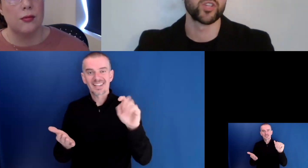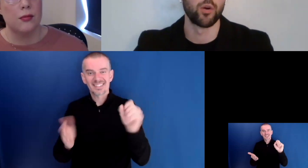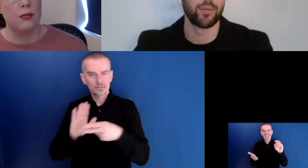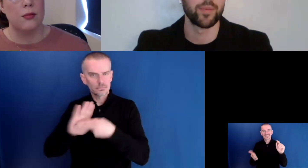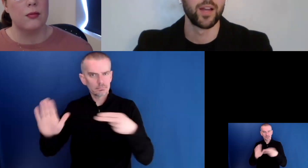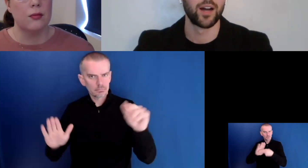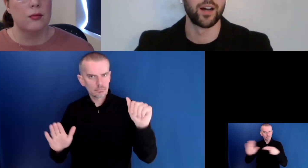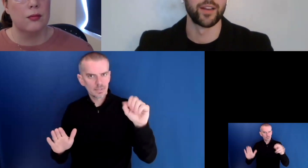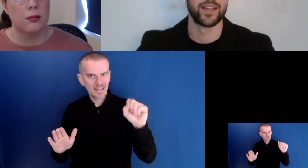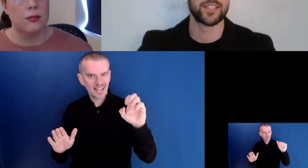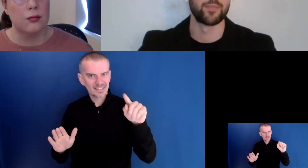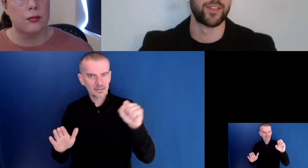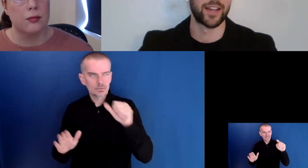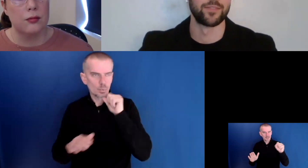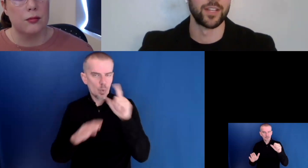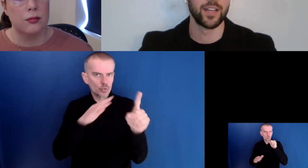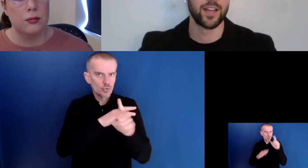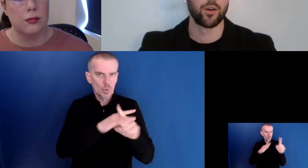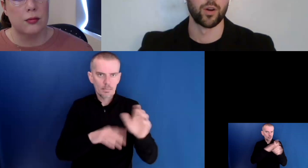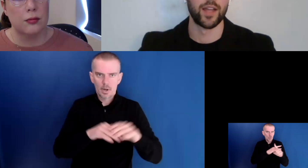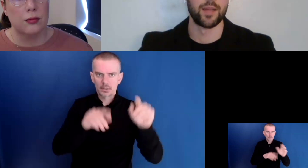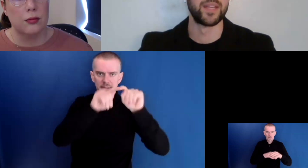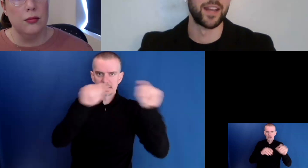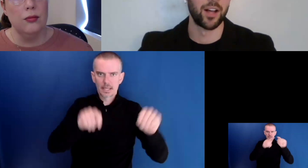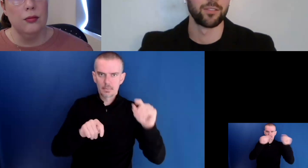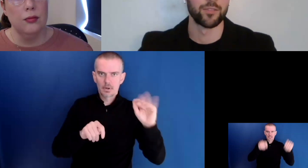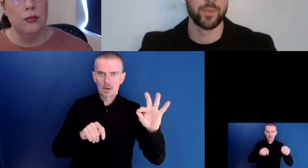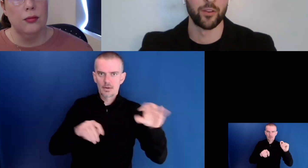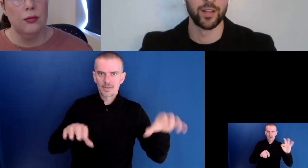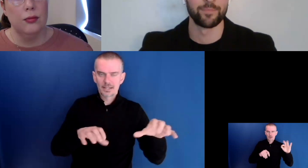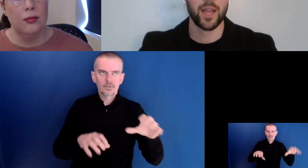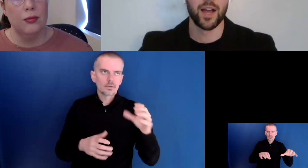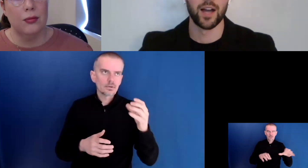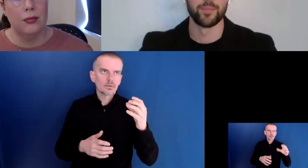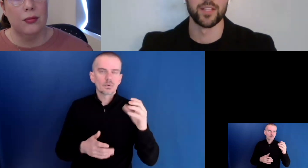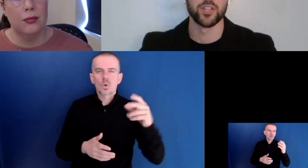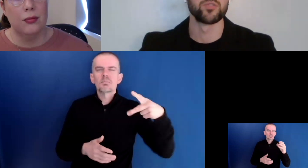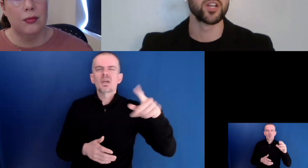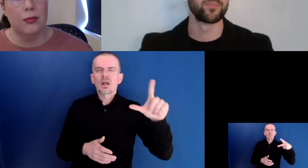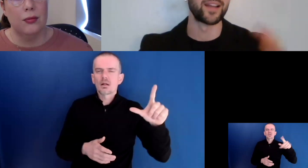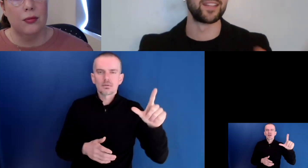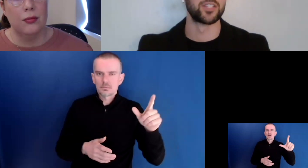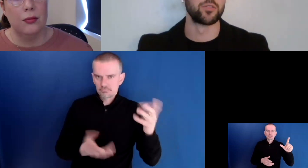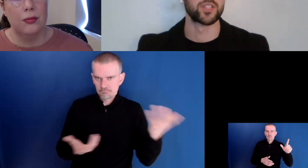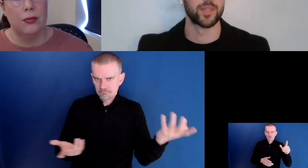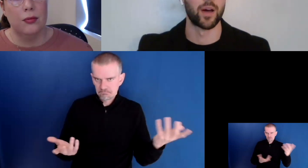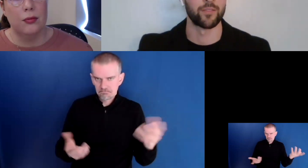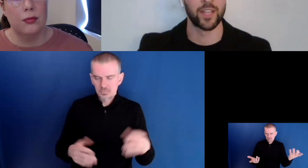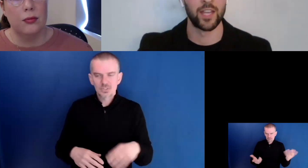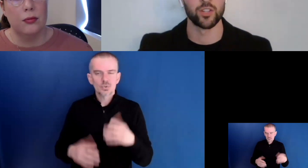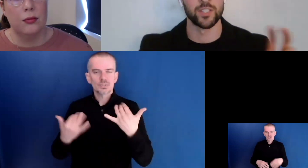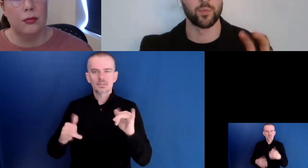still won't show up on a statement of activity or a P&L for the period. And so you still might need to do